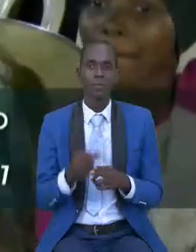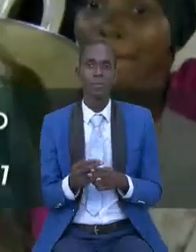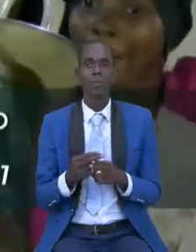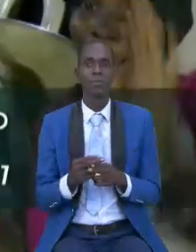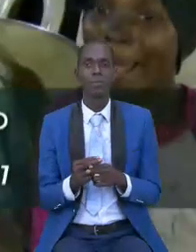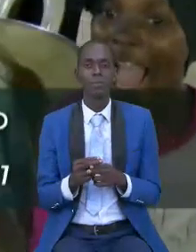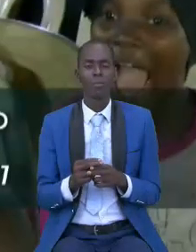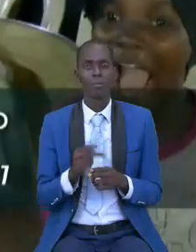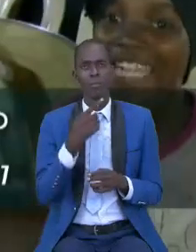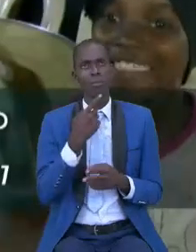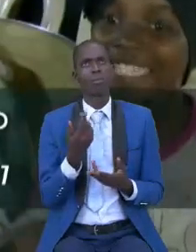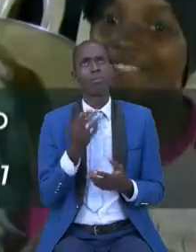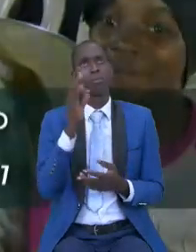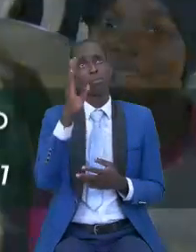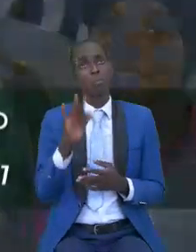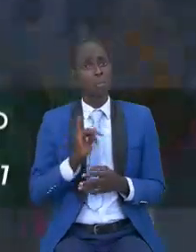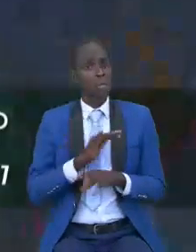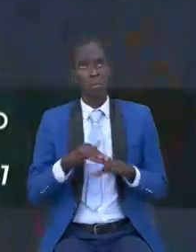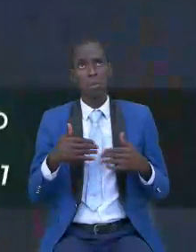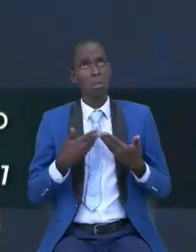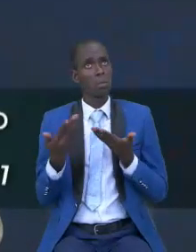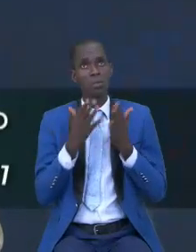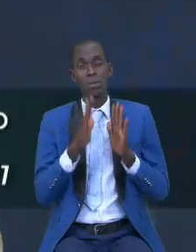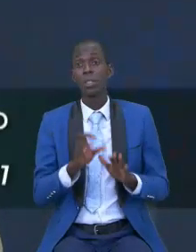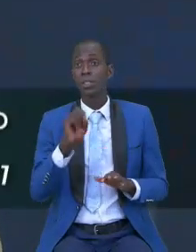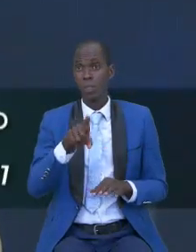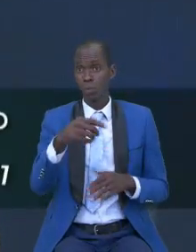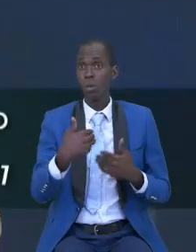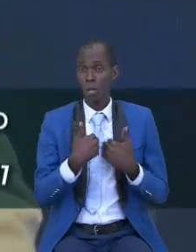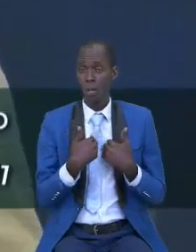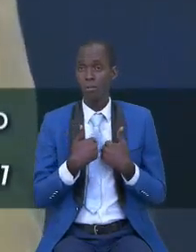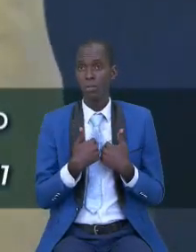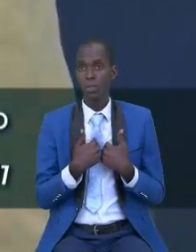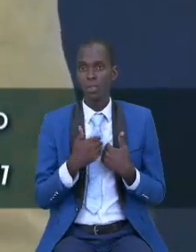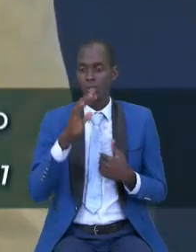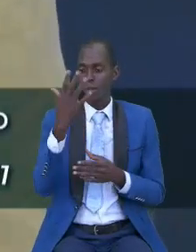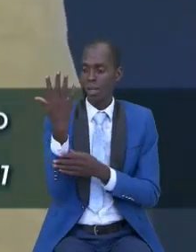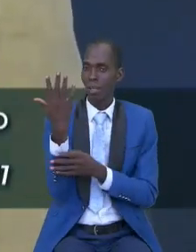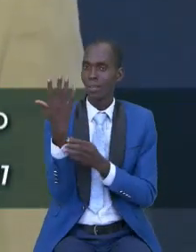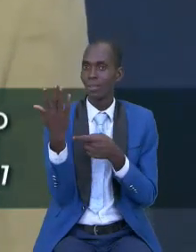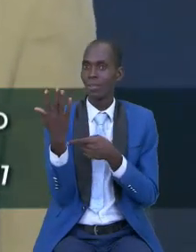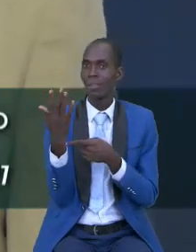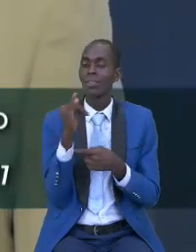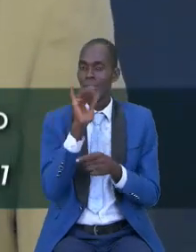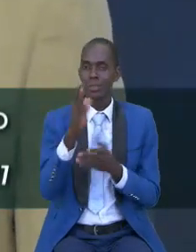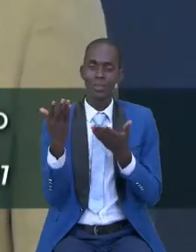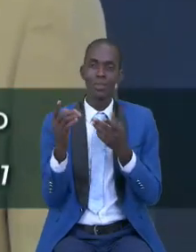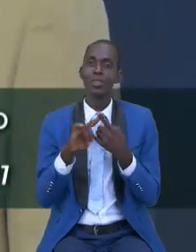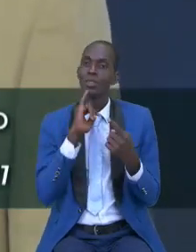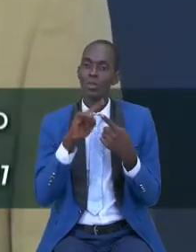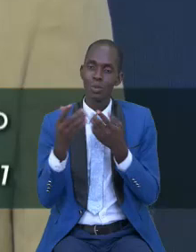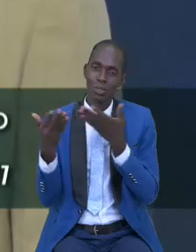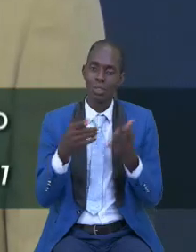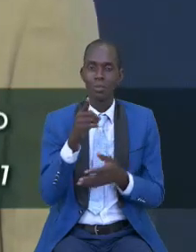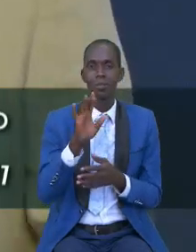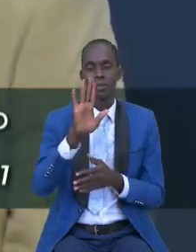You say, preacher, I don't have any servant. Yes, you do. Your hand is to serve you, your